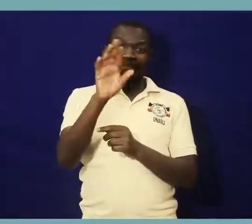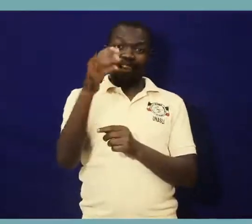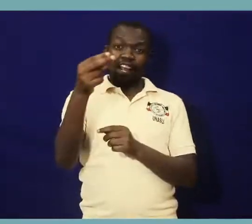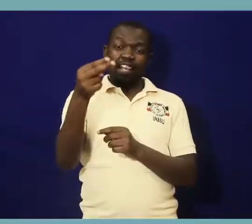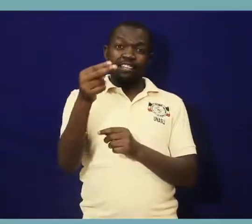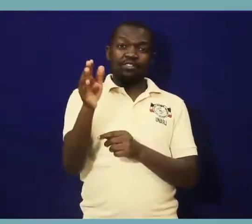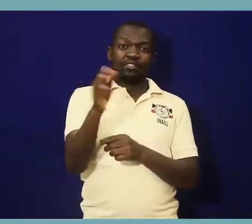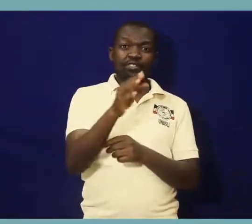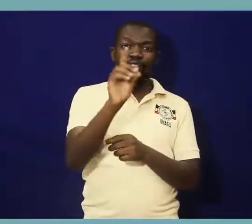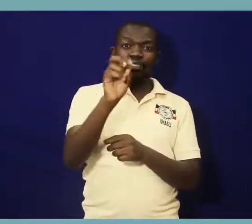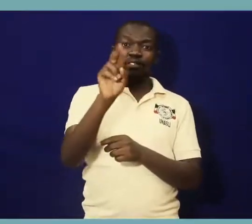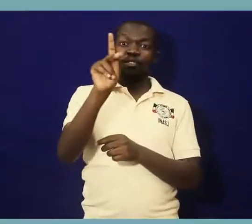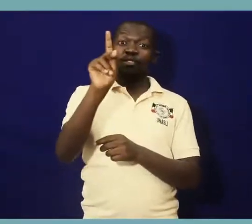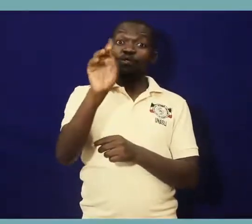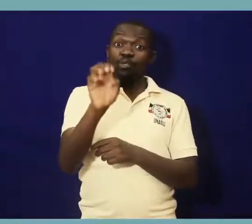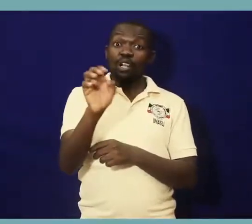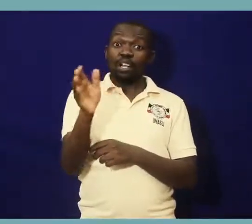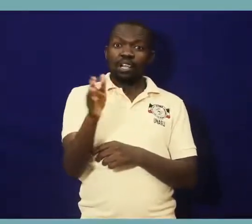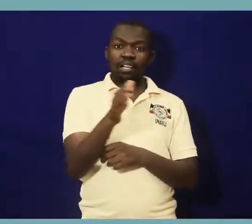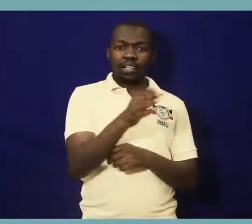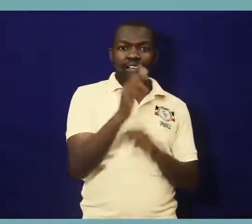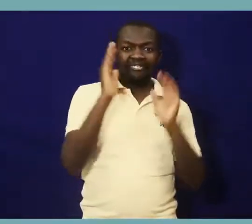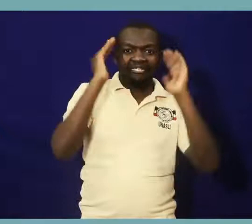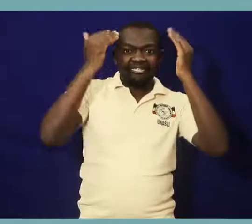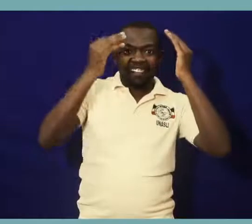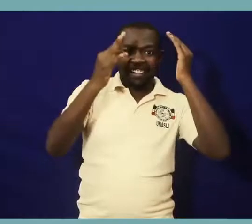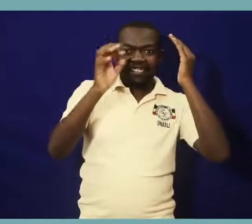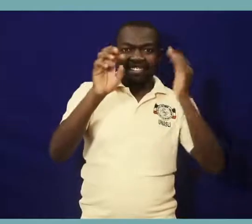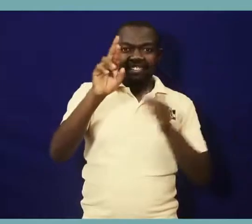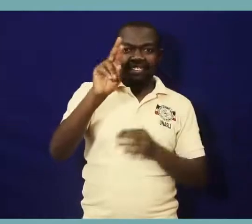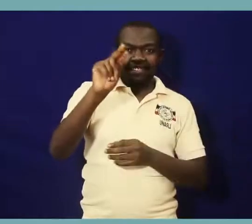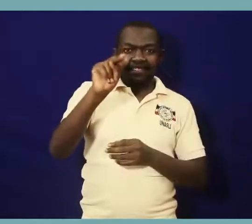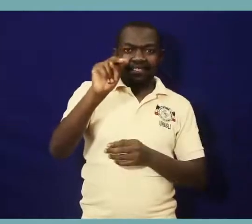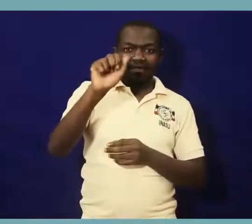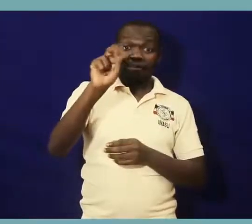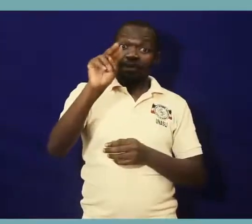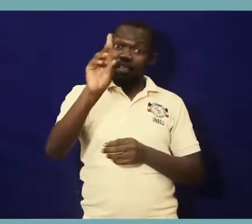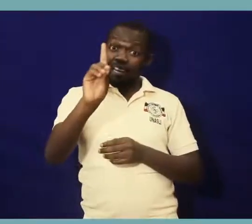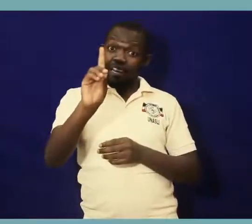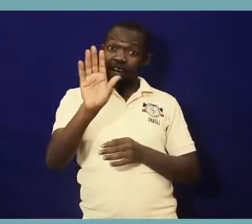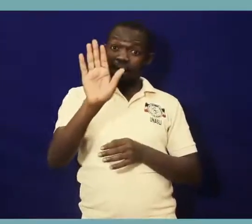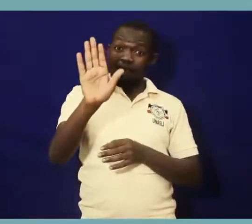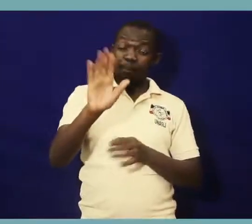Austria, Franz Ferdinand, with his wife Sophie.